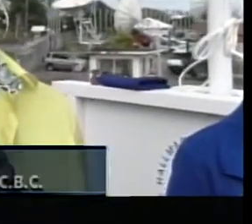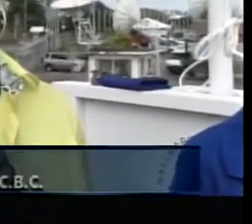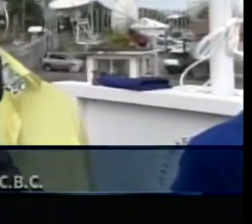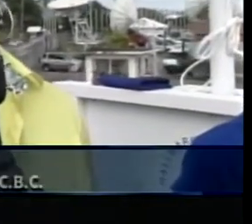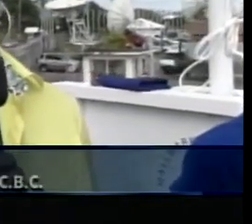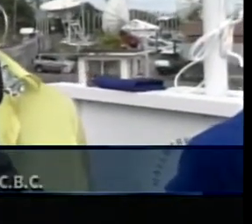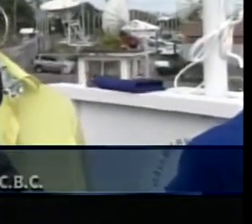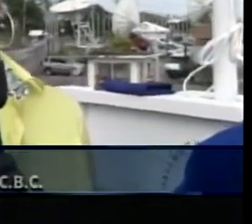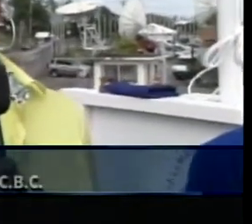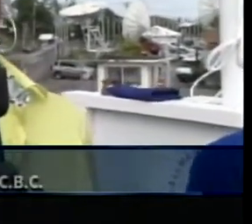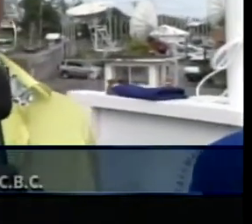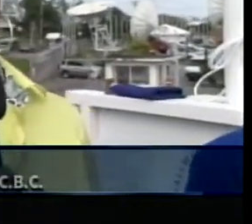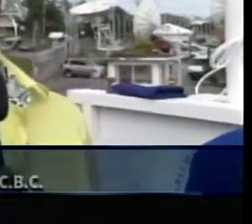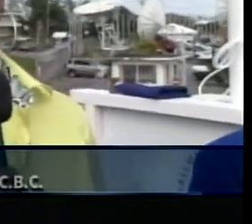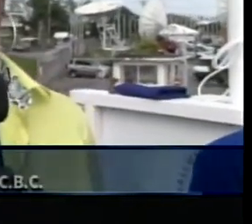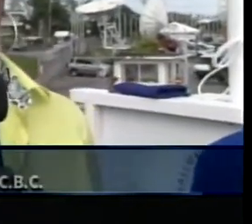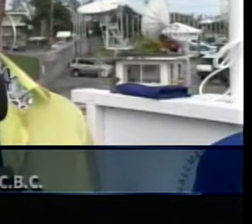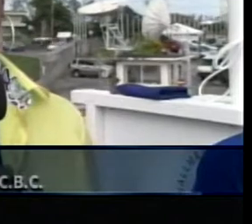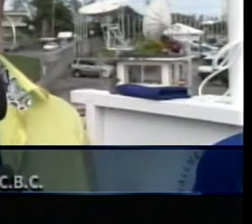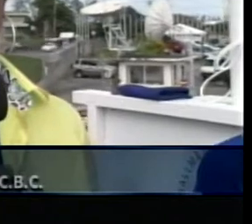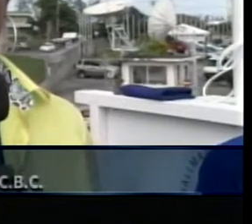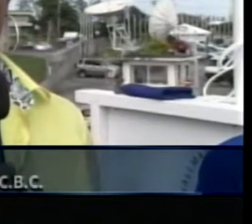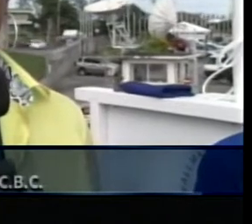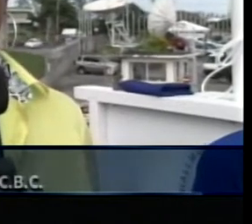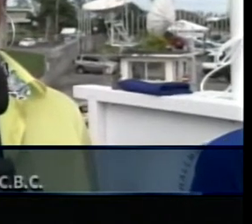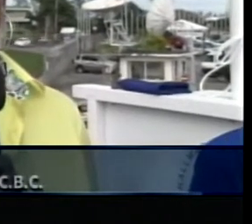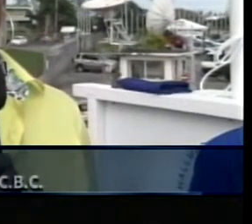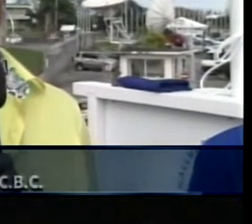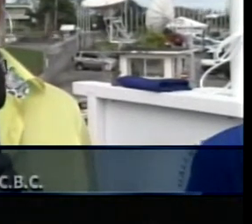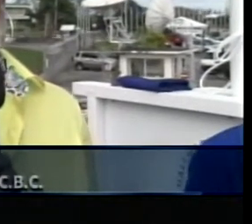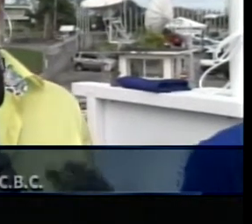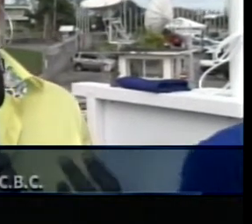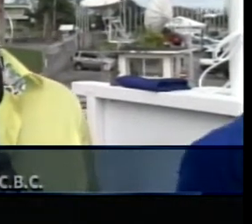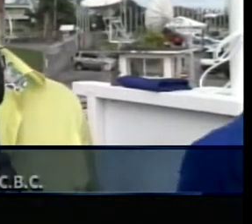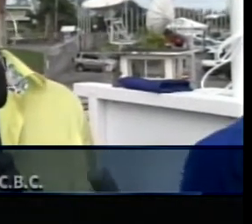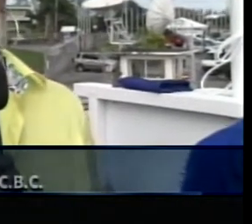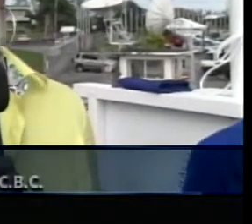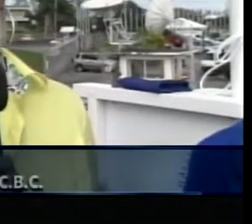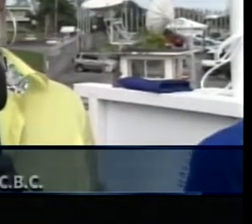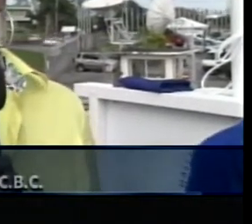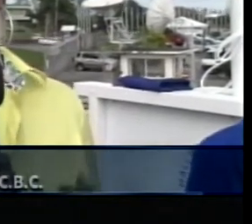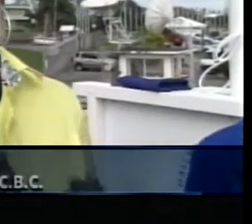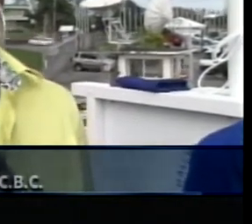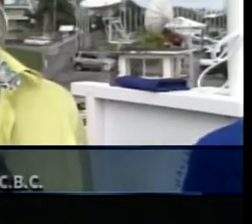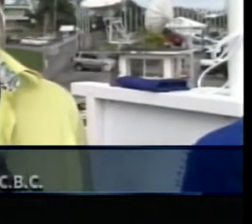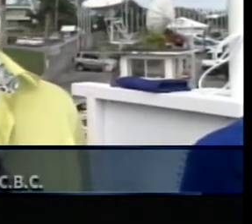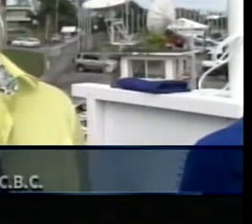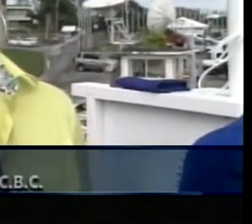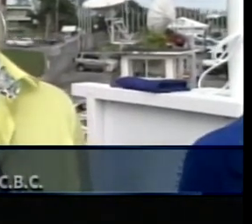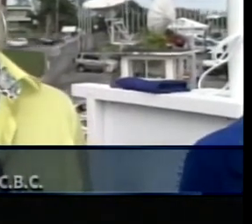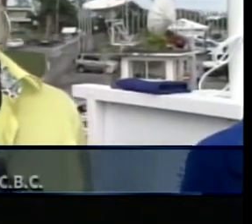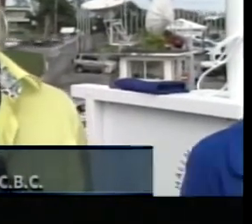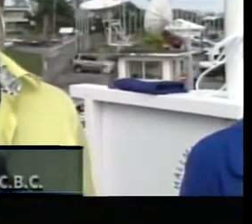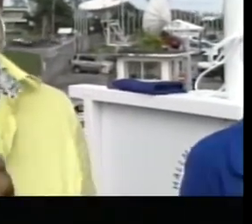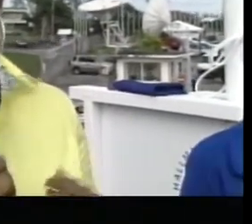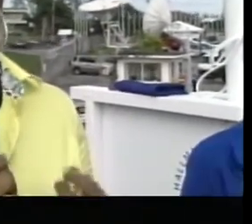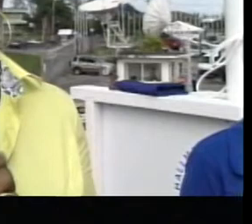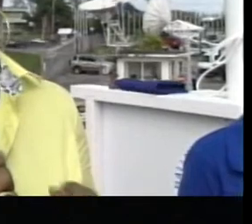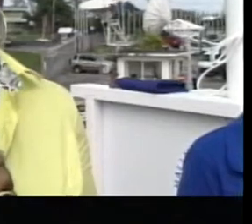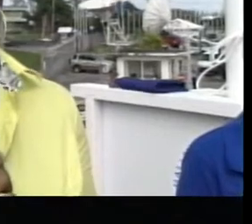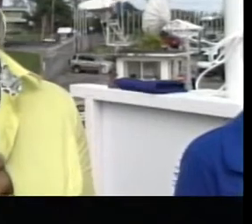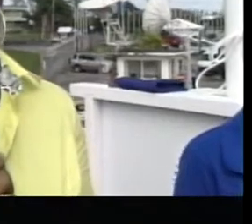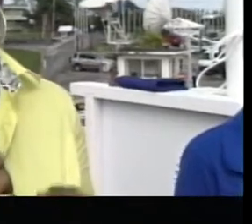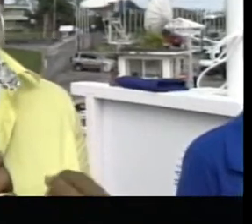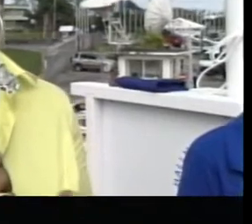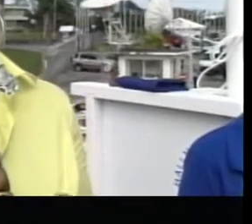with Sol in this initiative for the 50th anniversary of independence. Sol shows us what Barbados can do. They're a